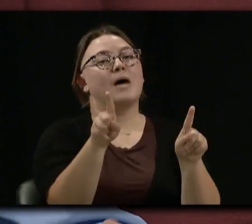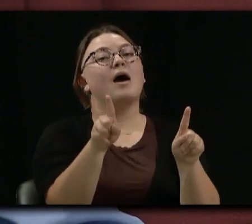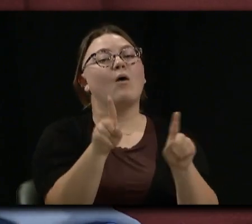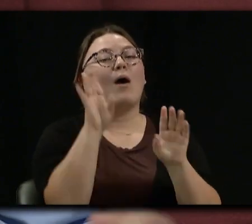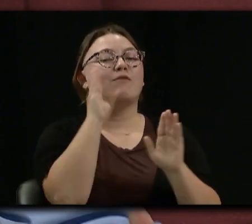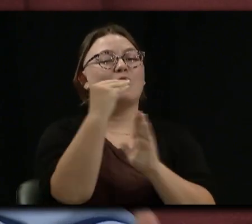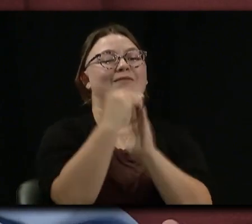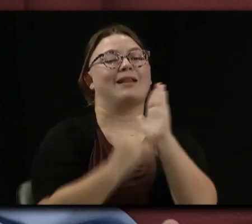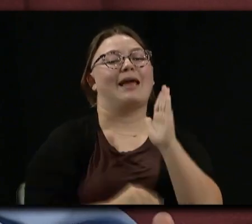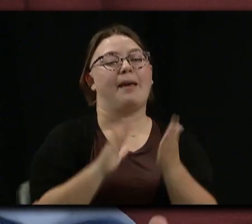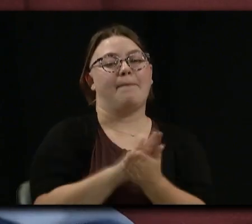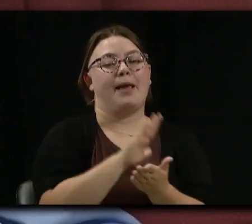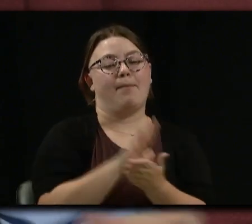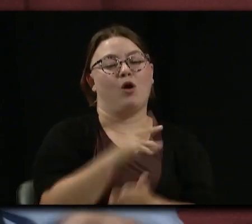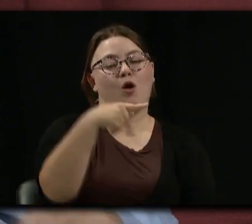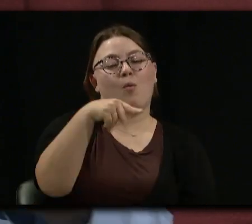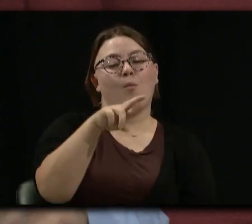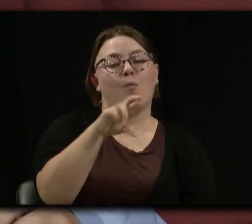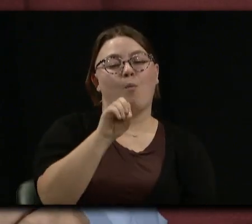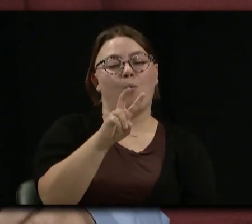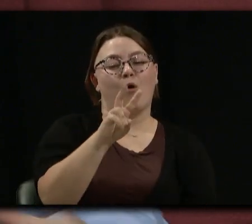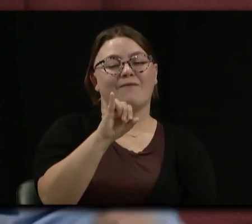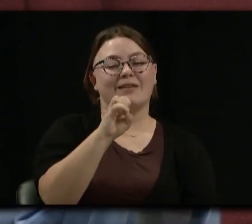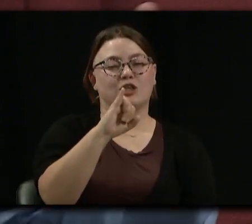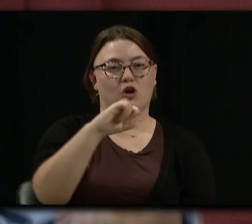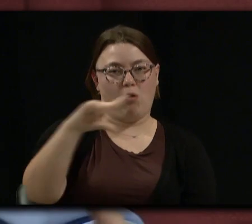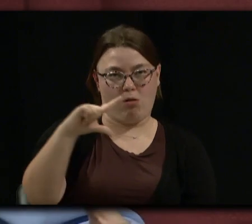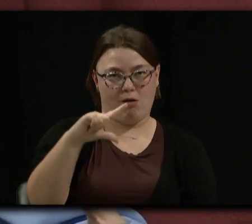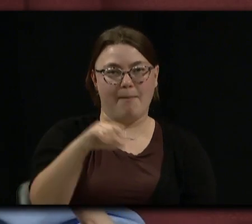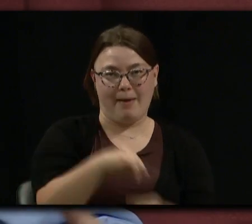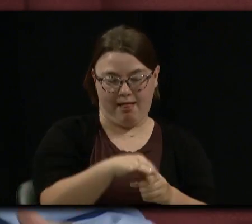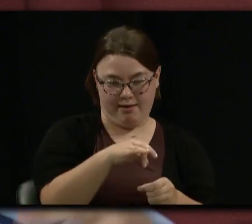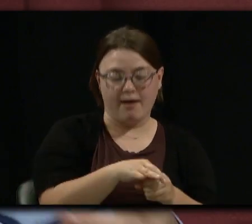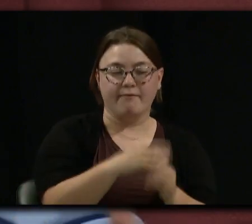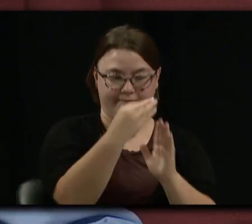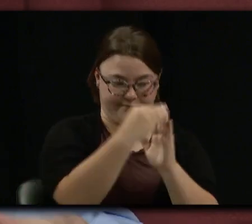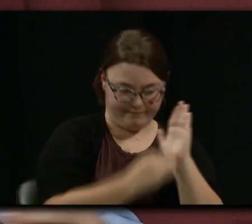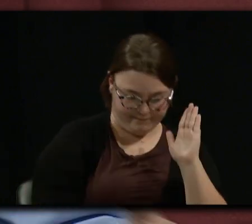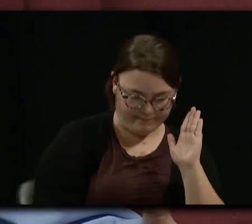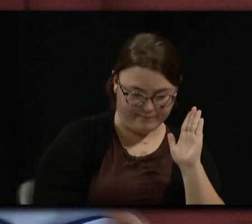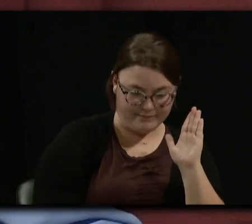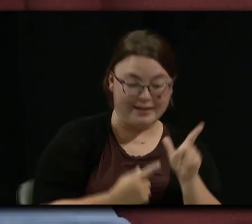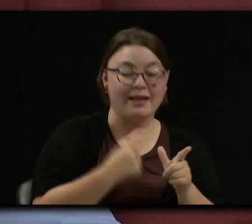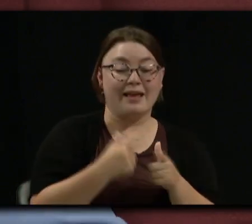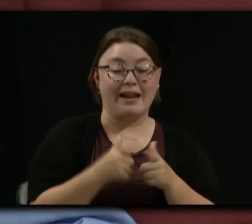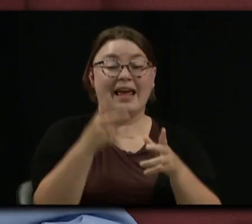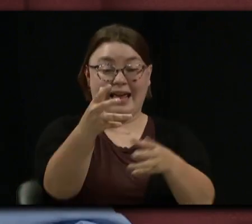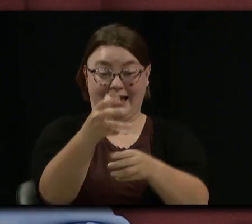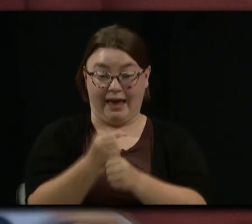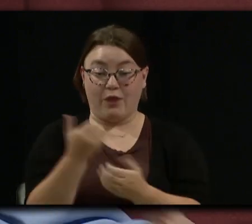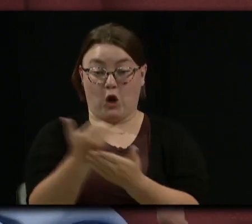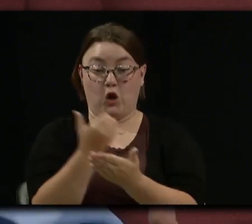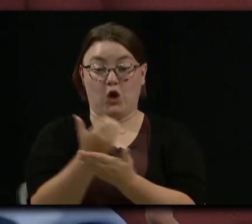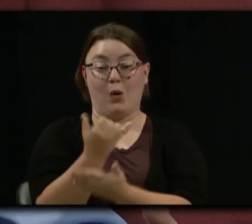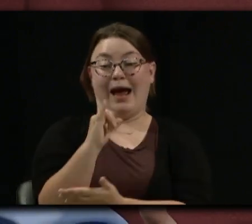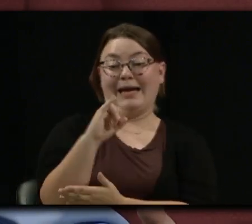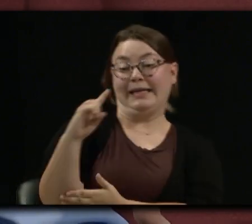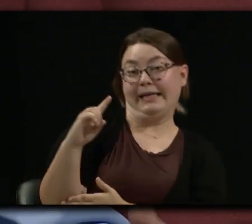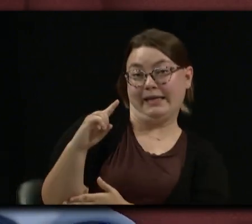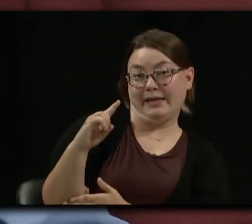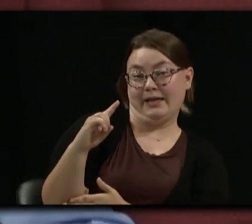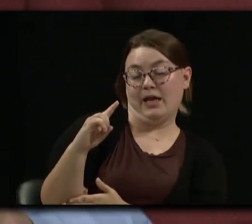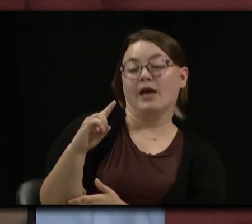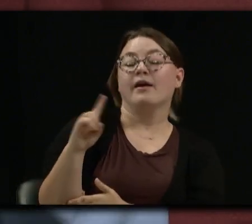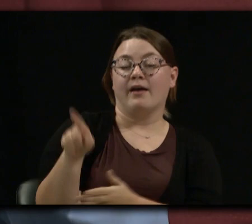ballot. All they have to do is then get their ID and then come down and in this time period, what we call the curing time